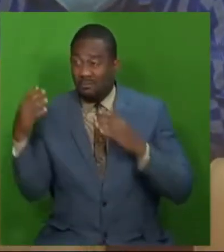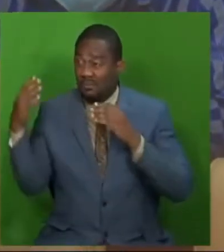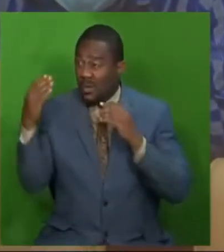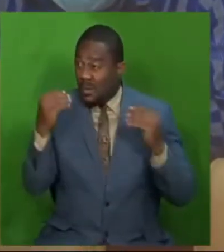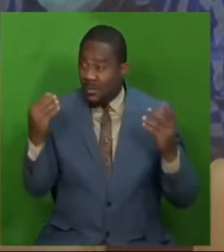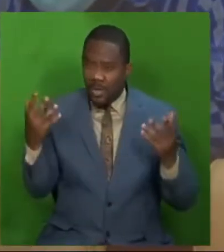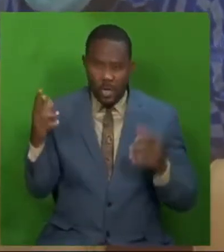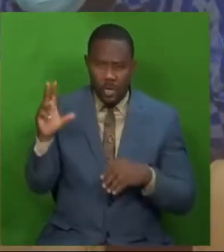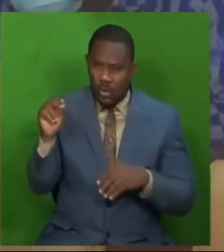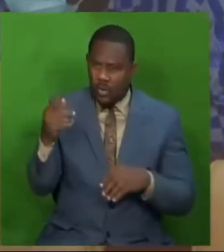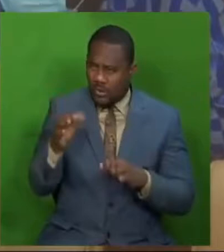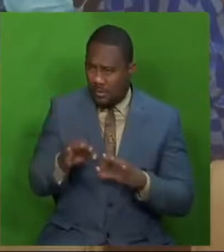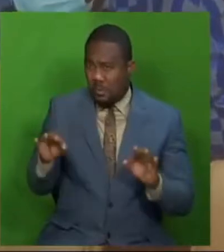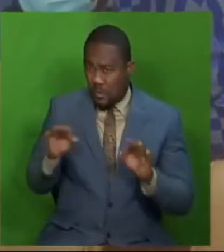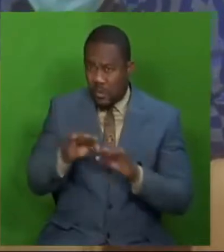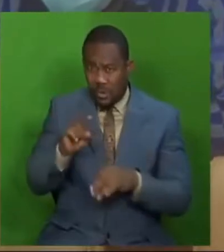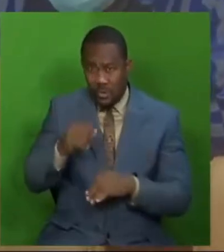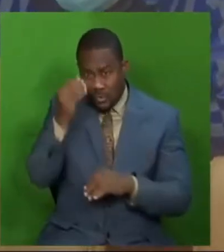It's important.